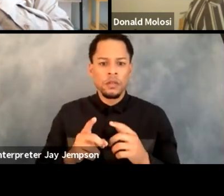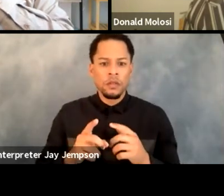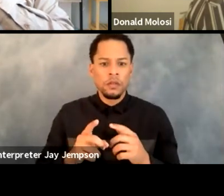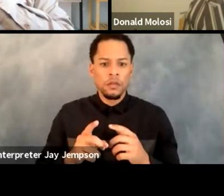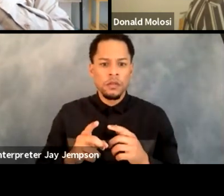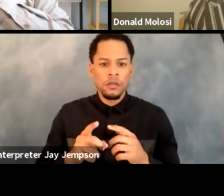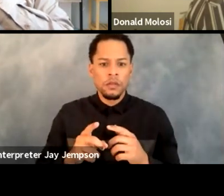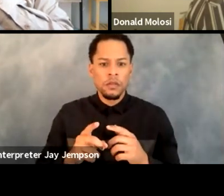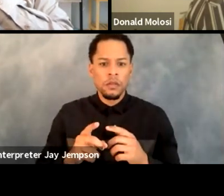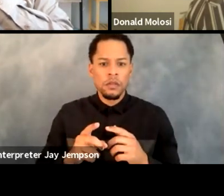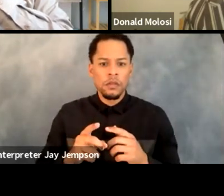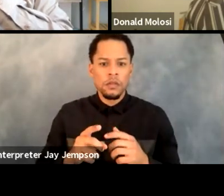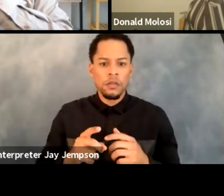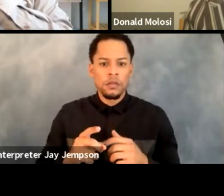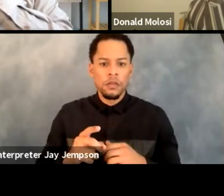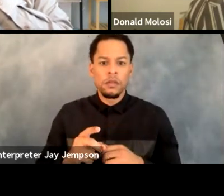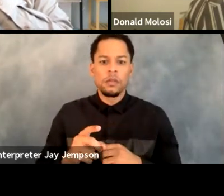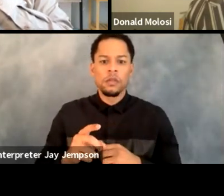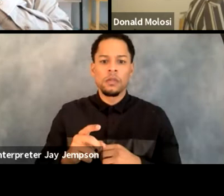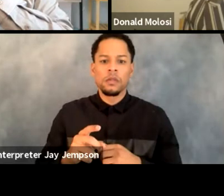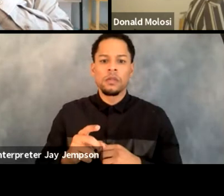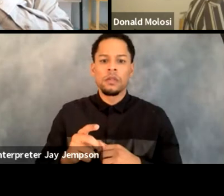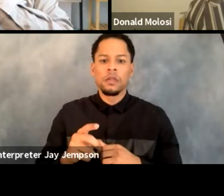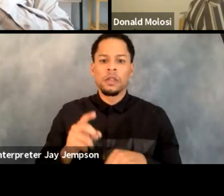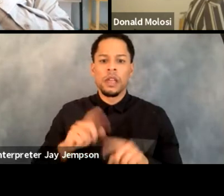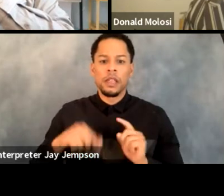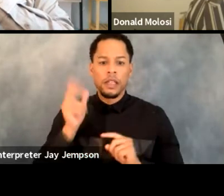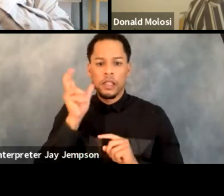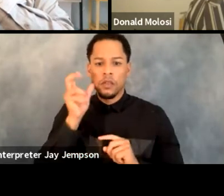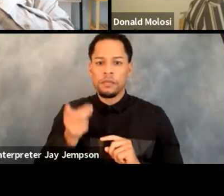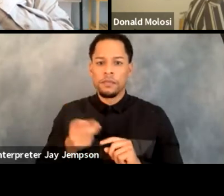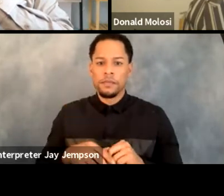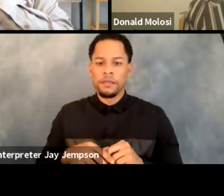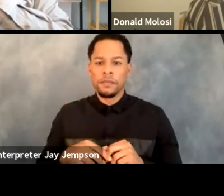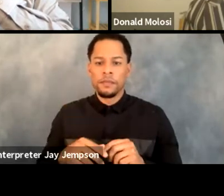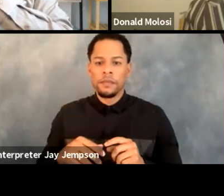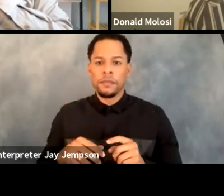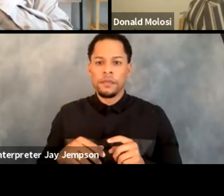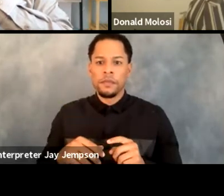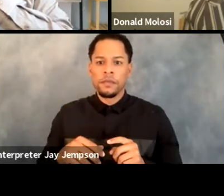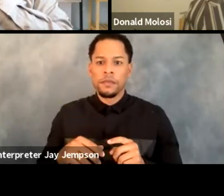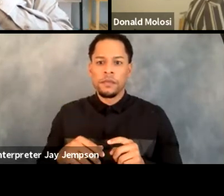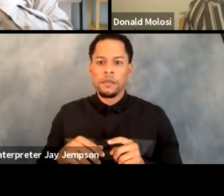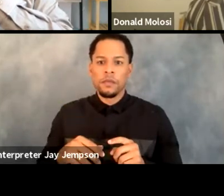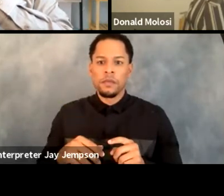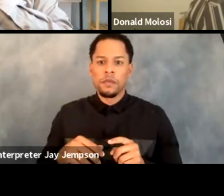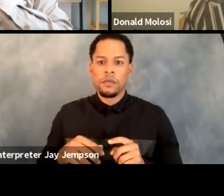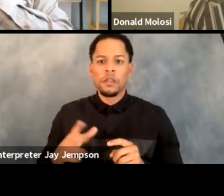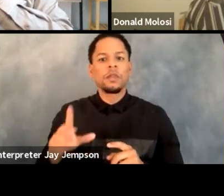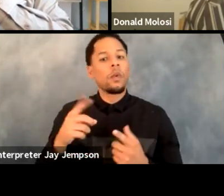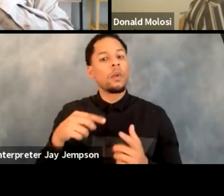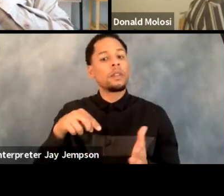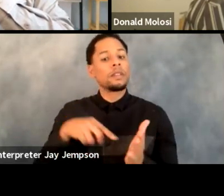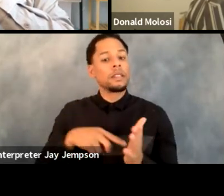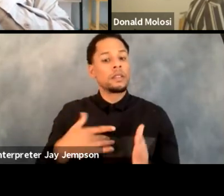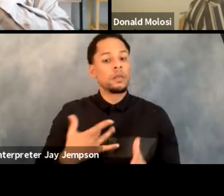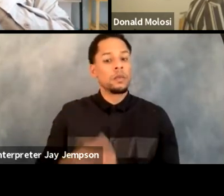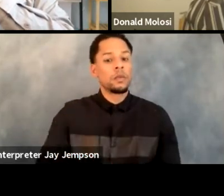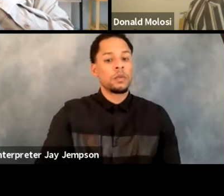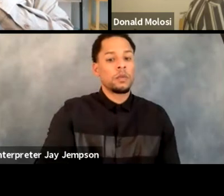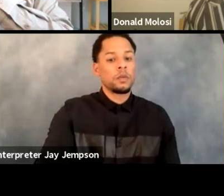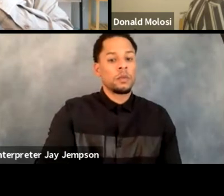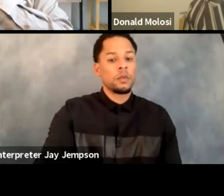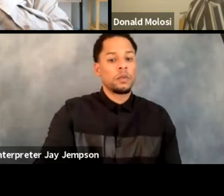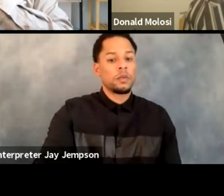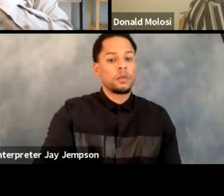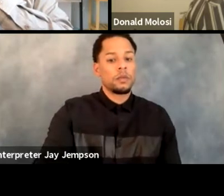you know, so this is now in our space. So how do we make it work? And this is what I feel. I tell them, no, this is what I feel has been working